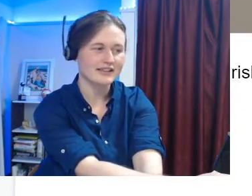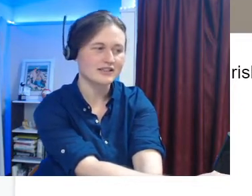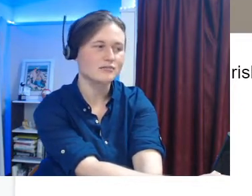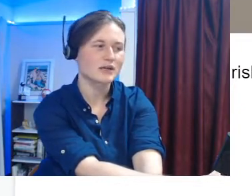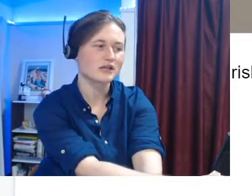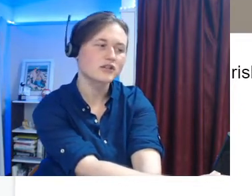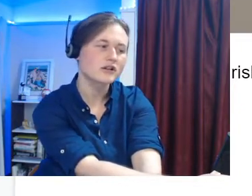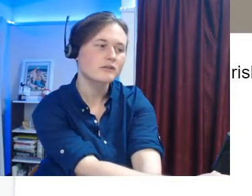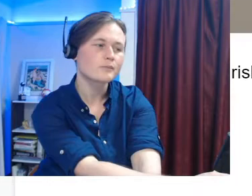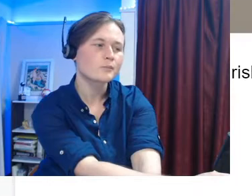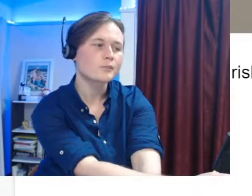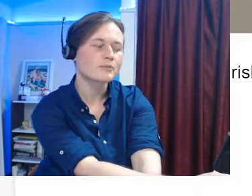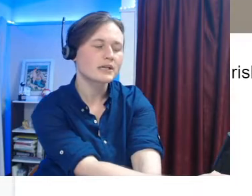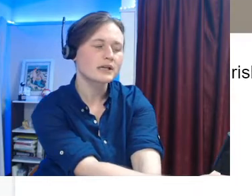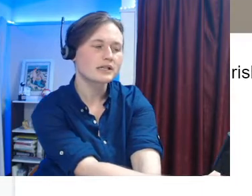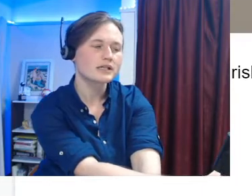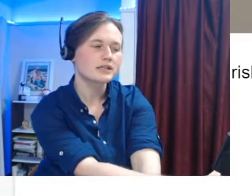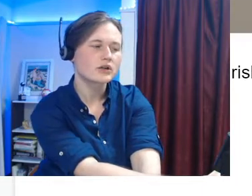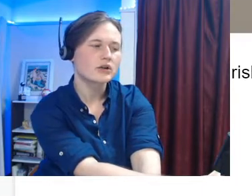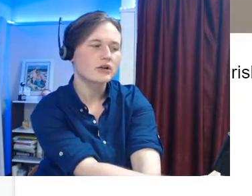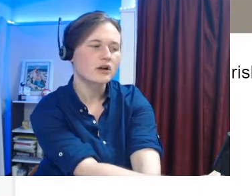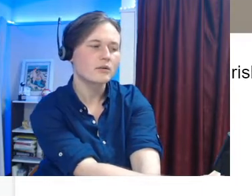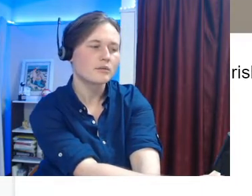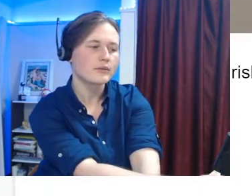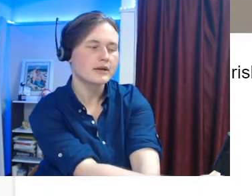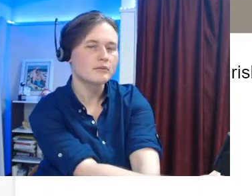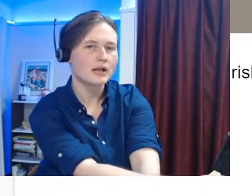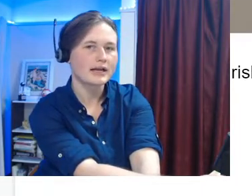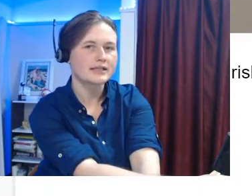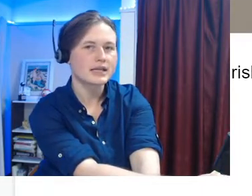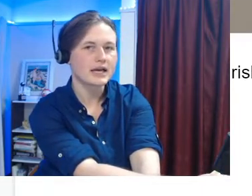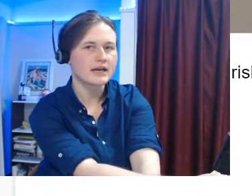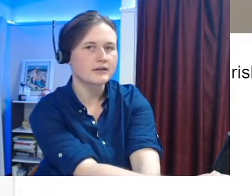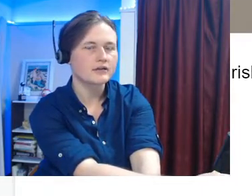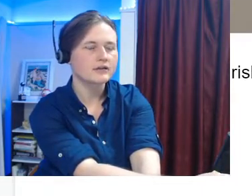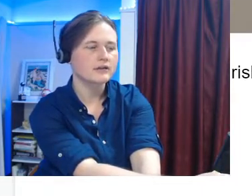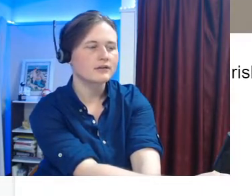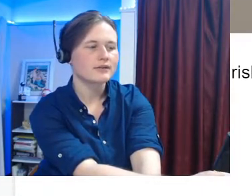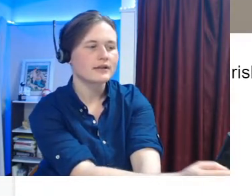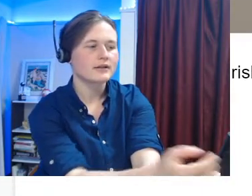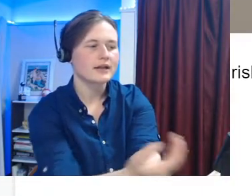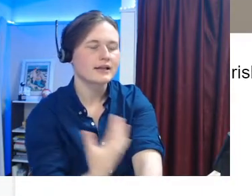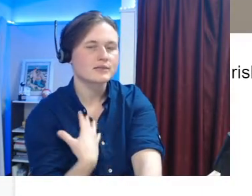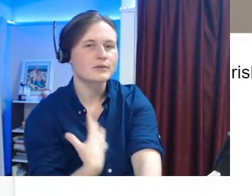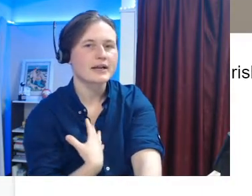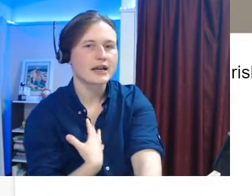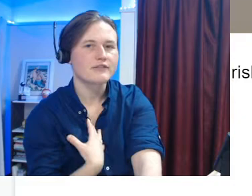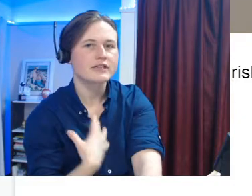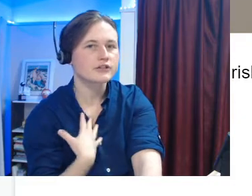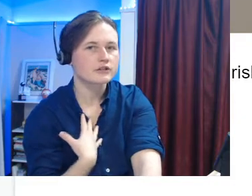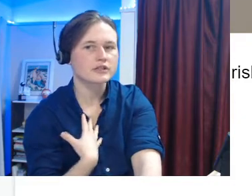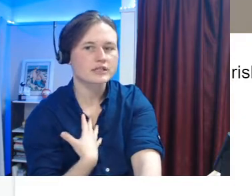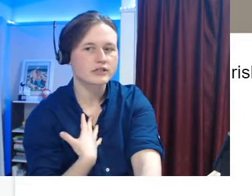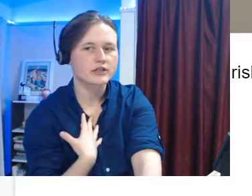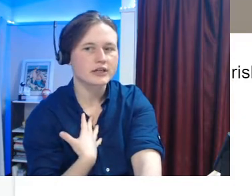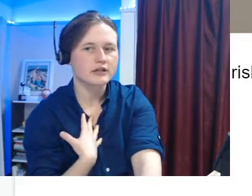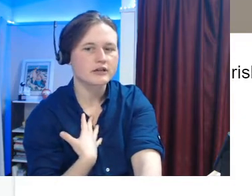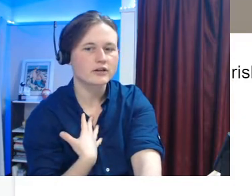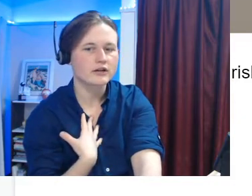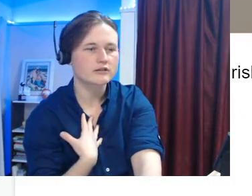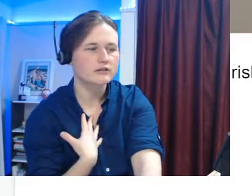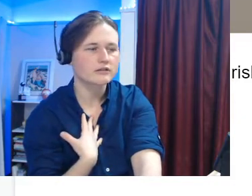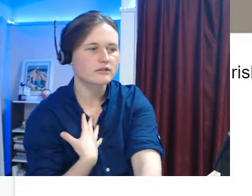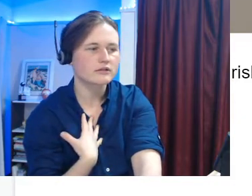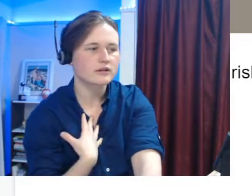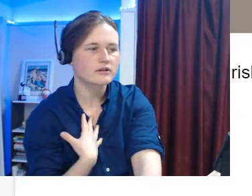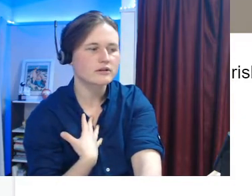i really like this picture because um it implies that like hey someone might have an internal condition that